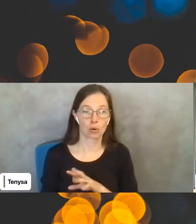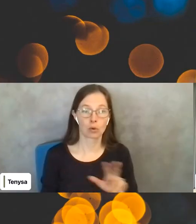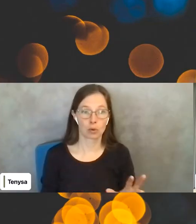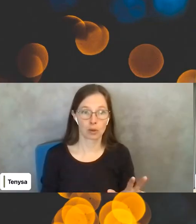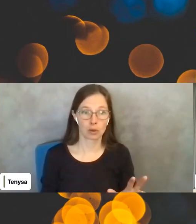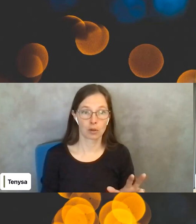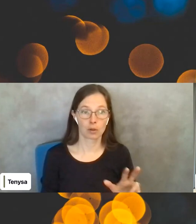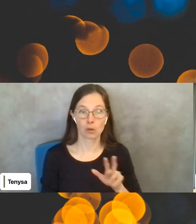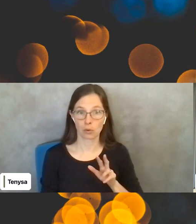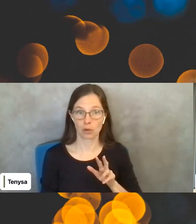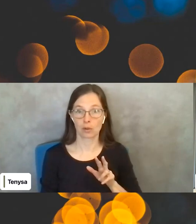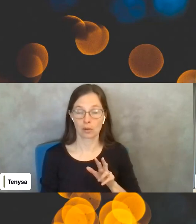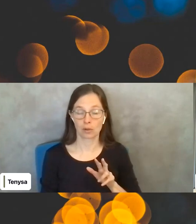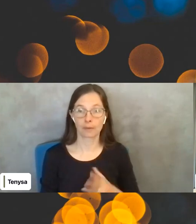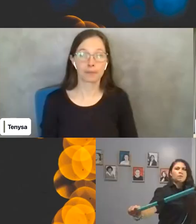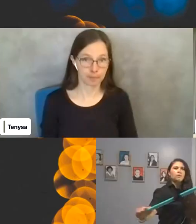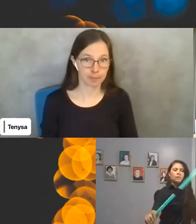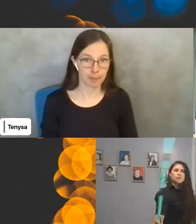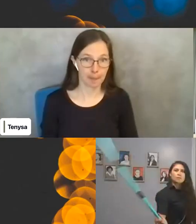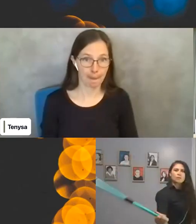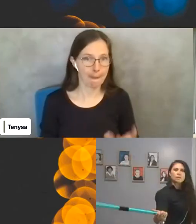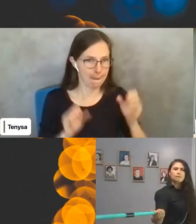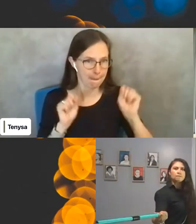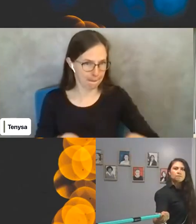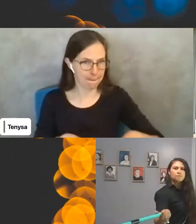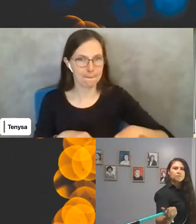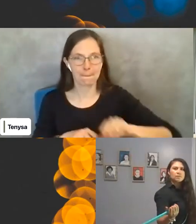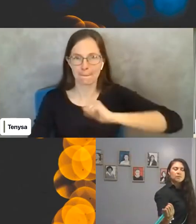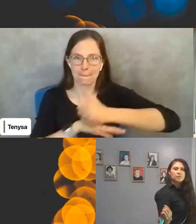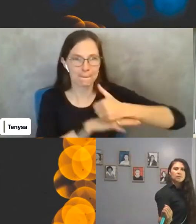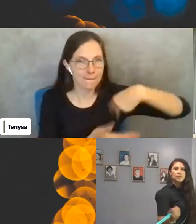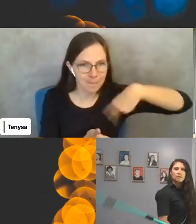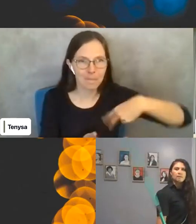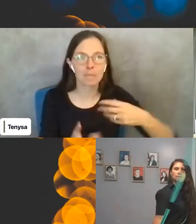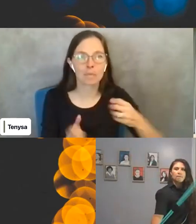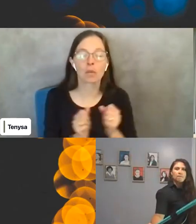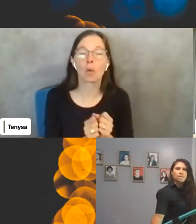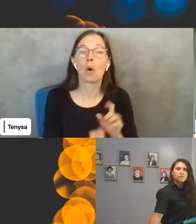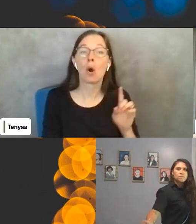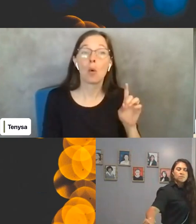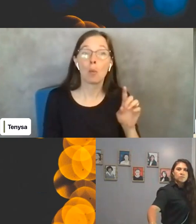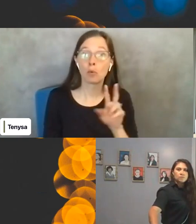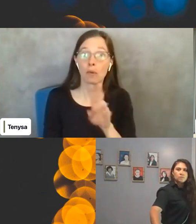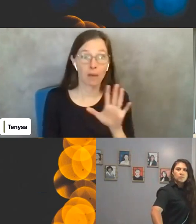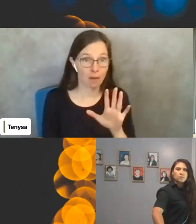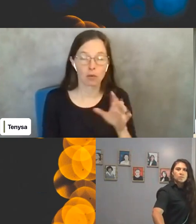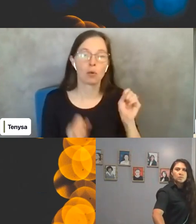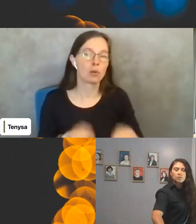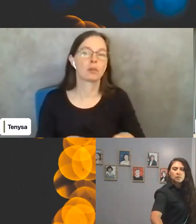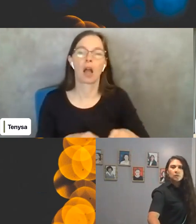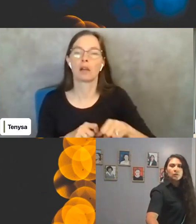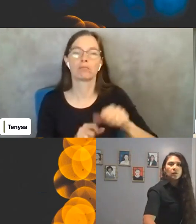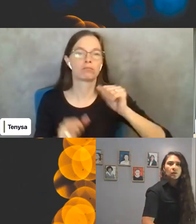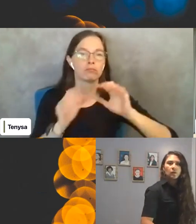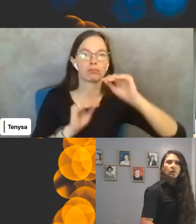3, 3. You can choreograph a bunch of shenanigans with that. With 1, 2, 3, 4, 5, you can choreograph all you want and go back